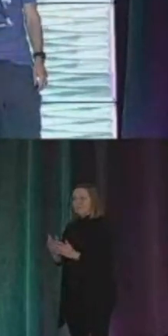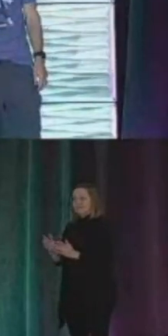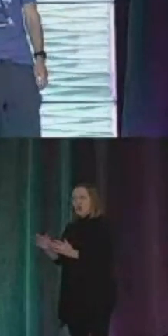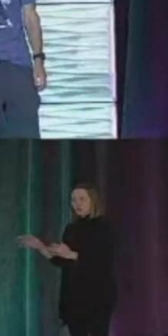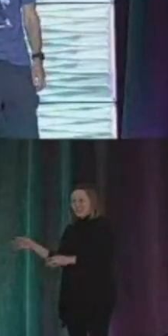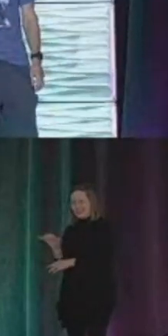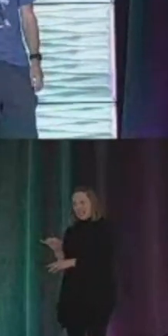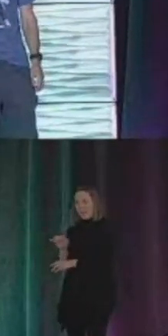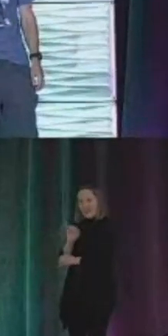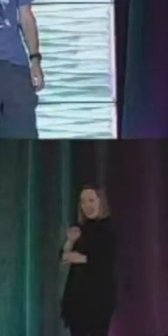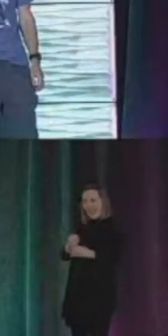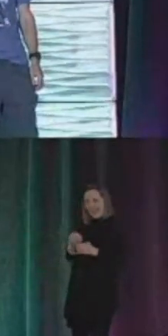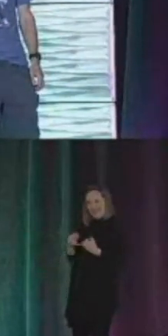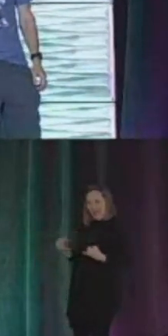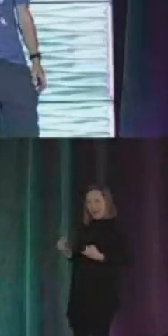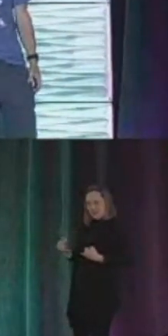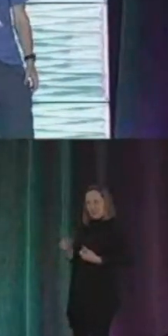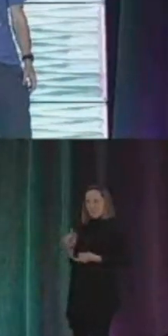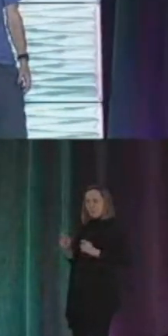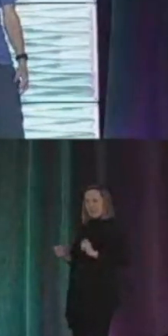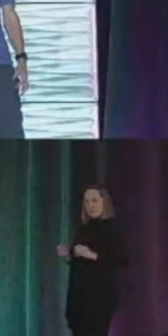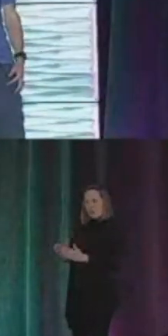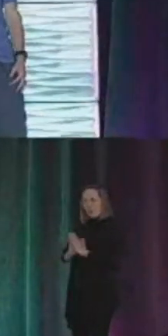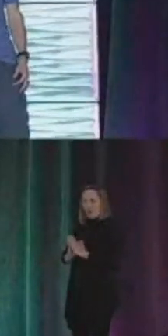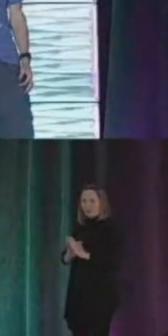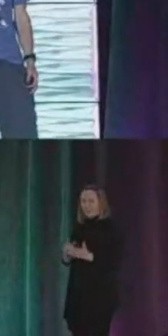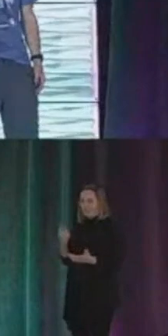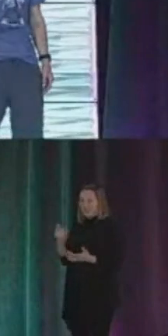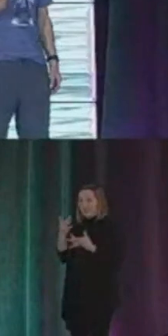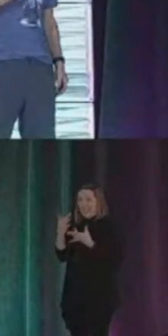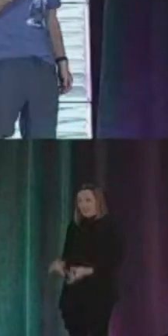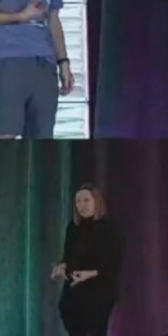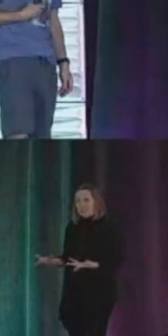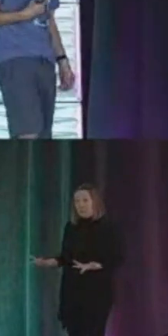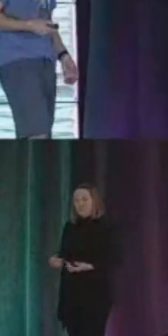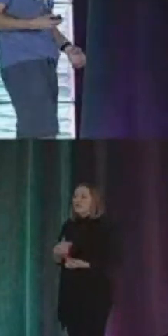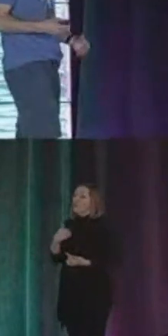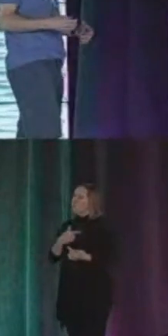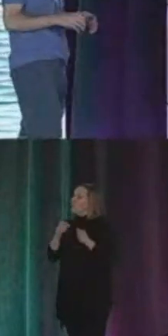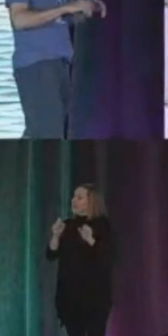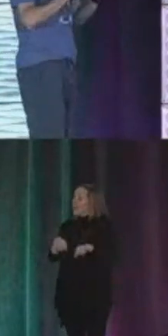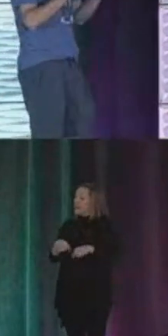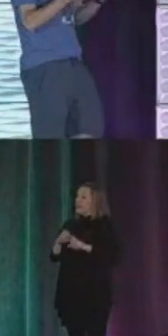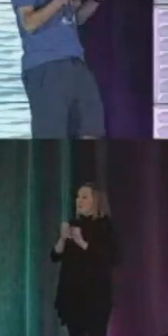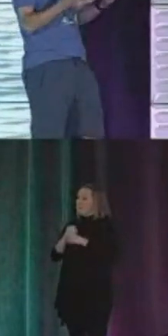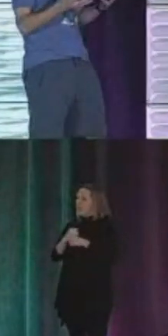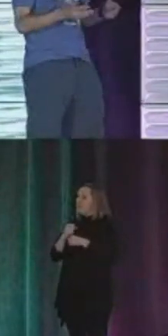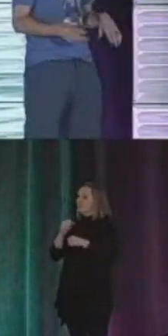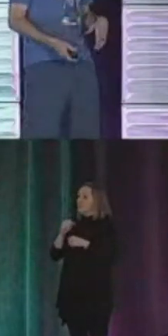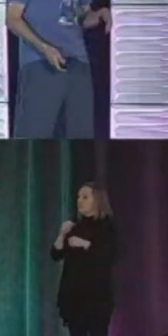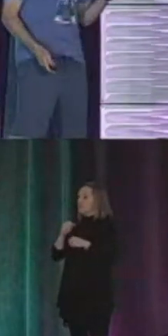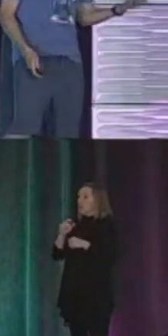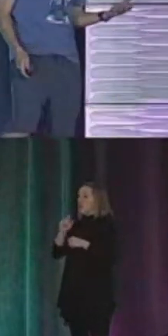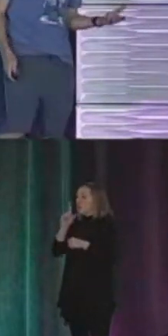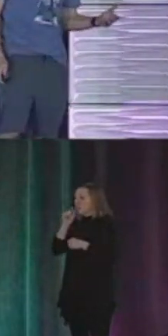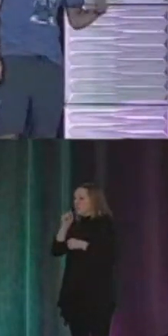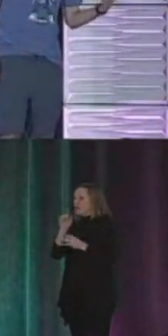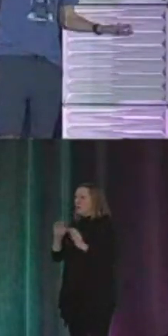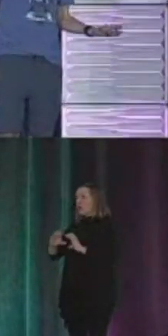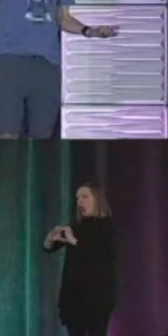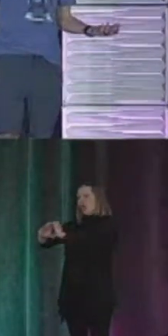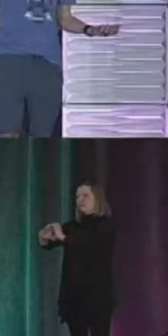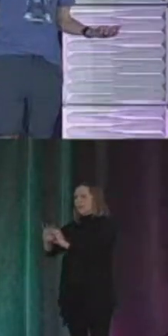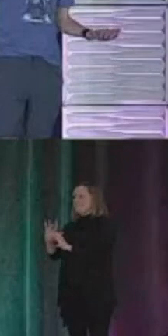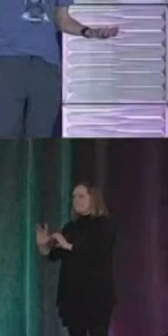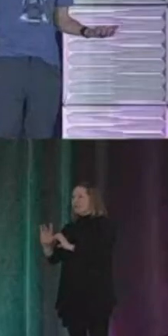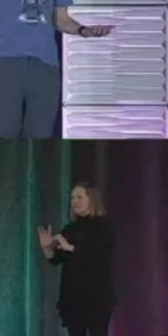same as an inline mutation request. So here's something that's kind of interesting. We can build the Twitter heart button as if it was